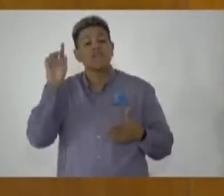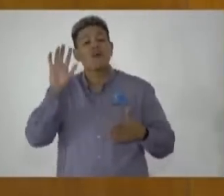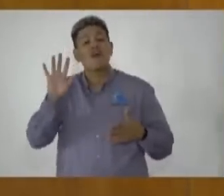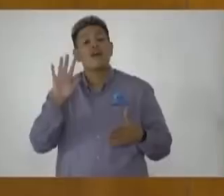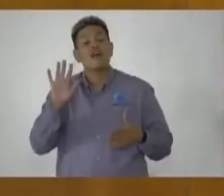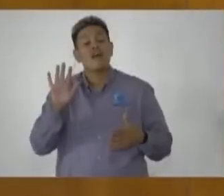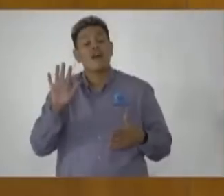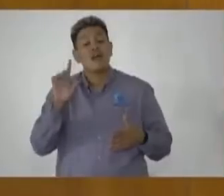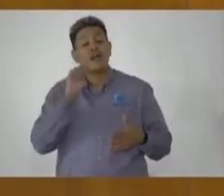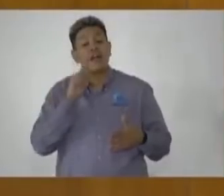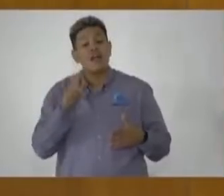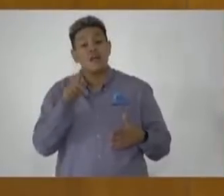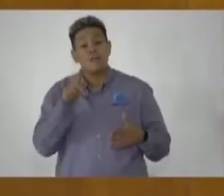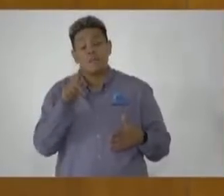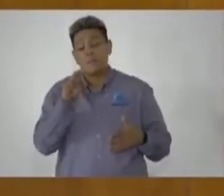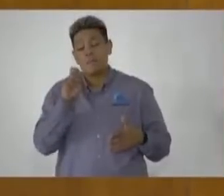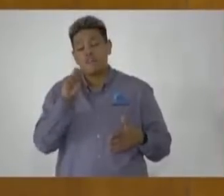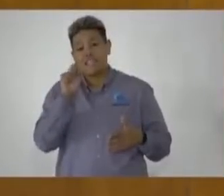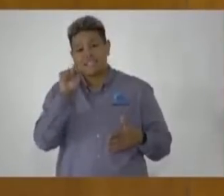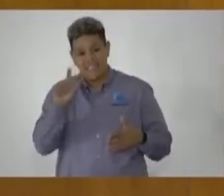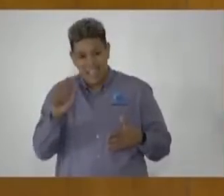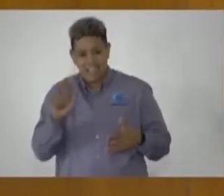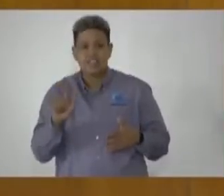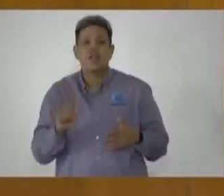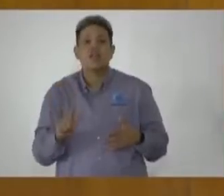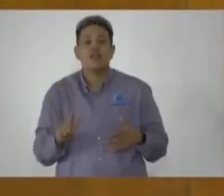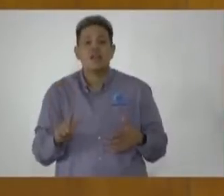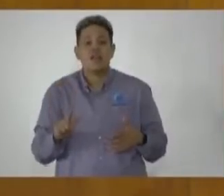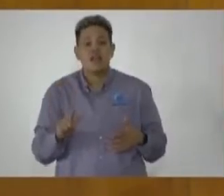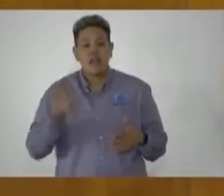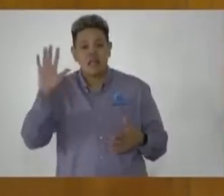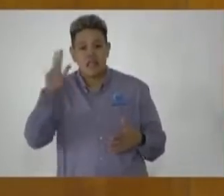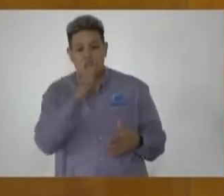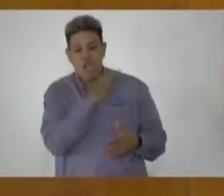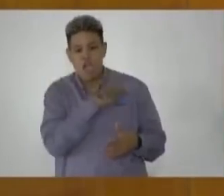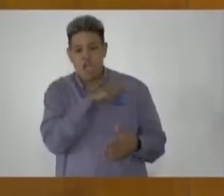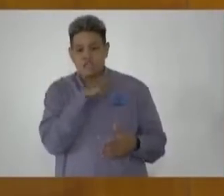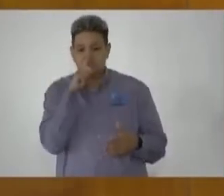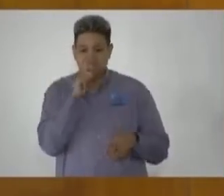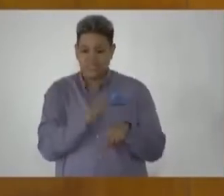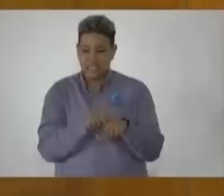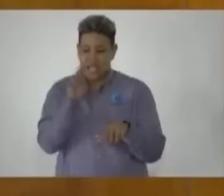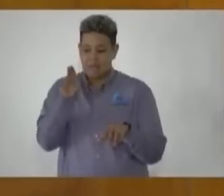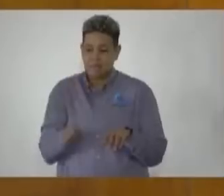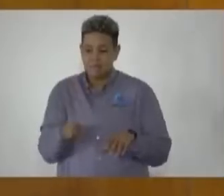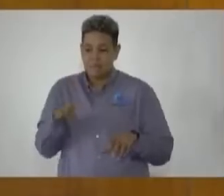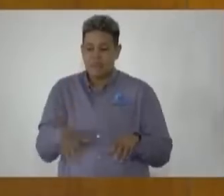their prenatal and their hospitalization period,